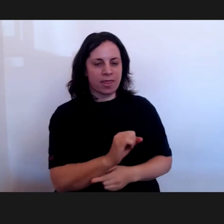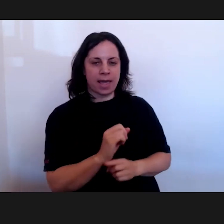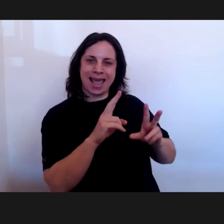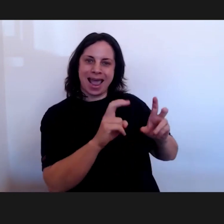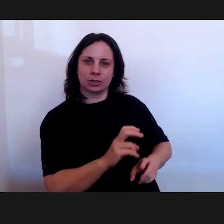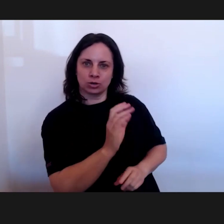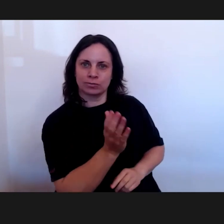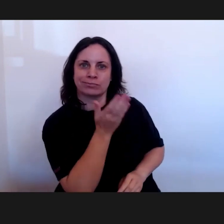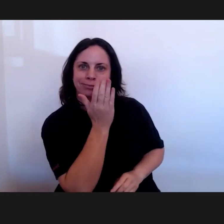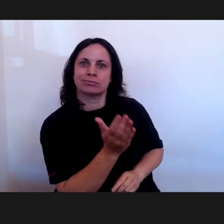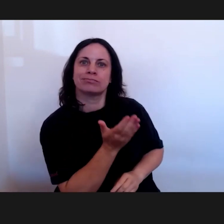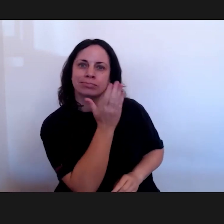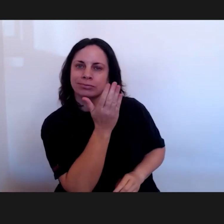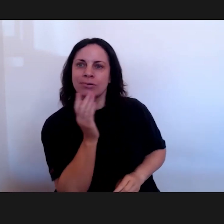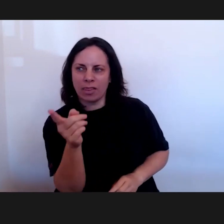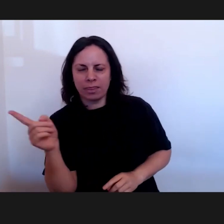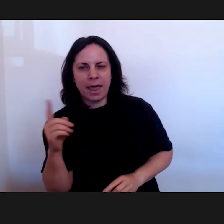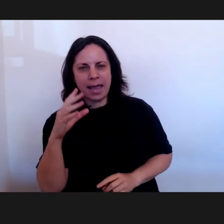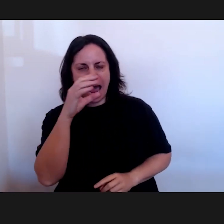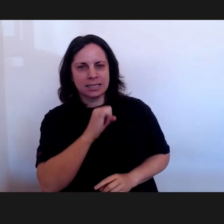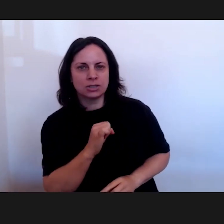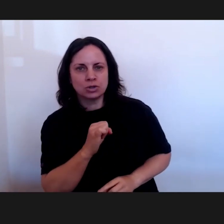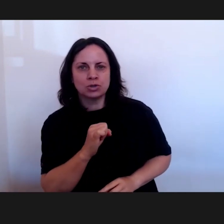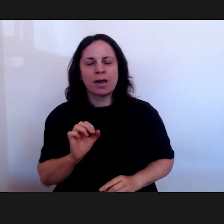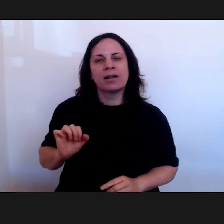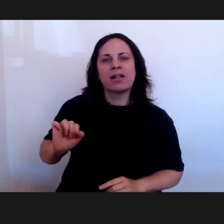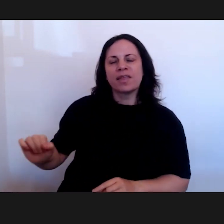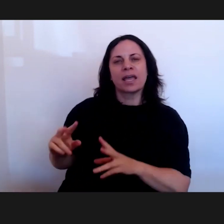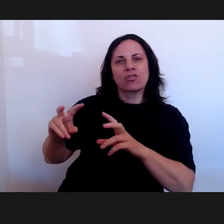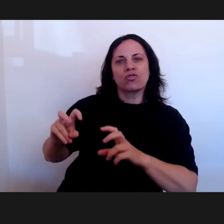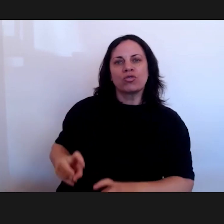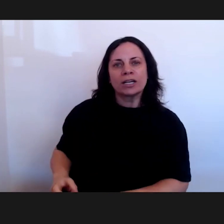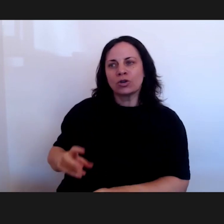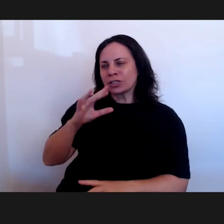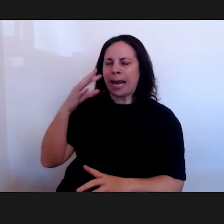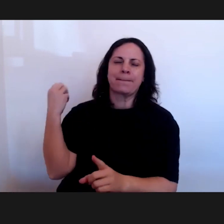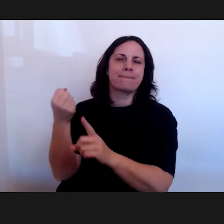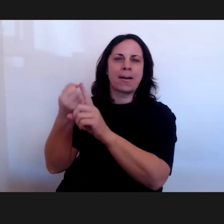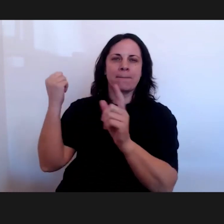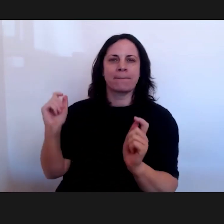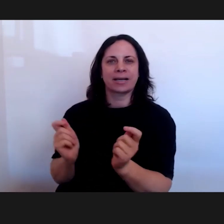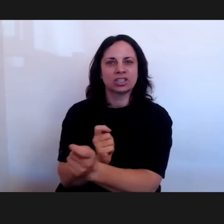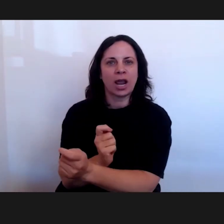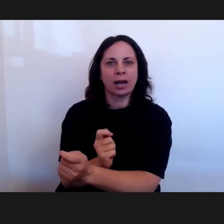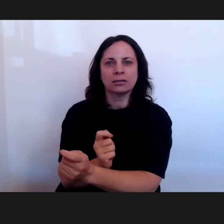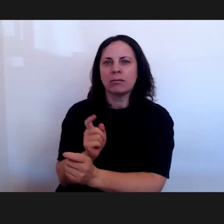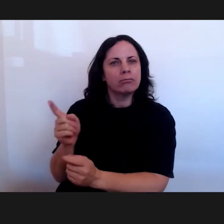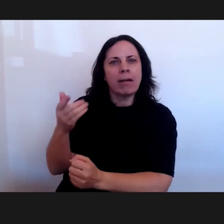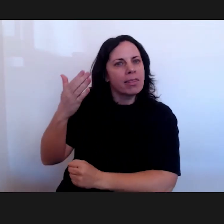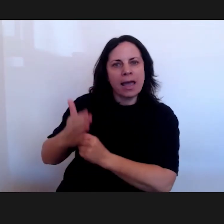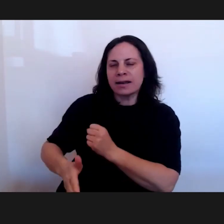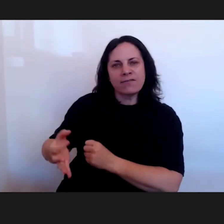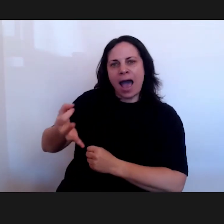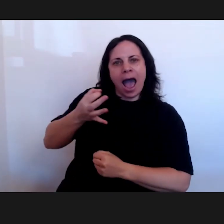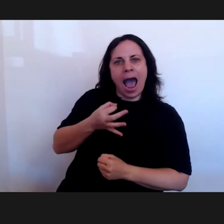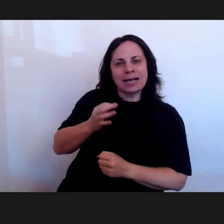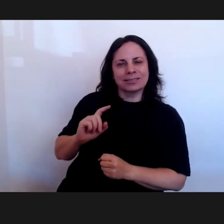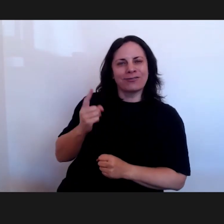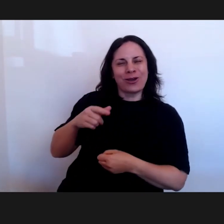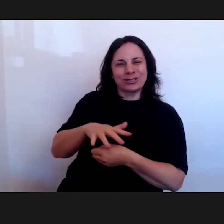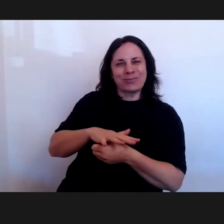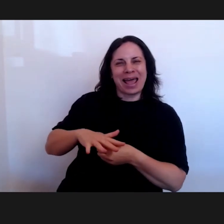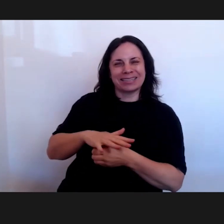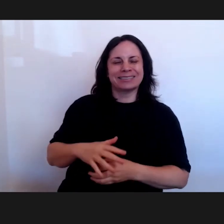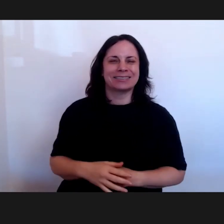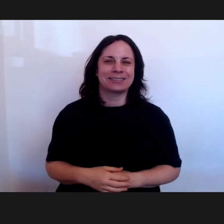they think their research is going to make the most change without asking us. Our refugee youth